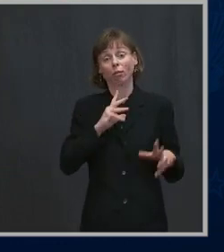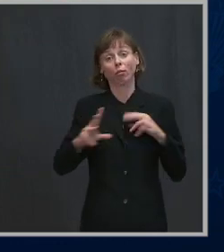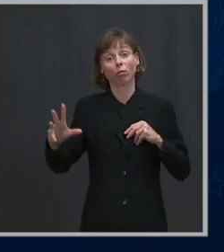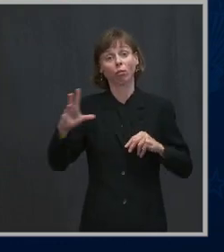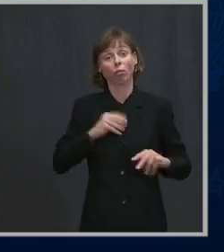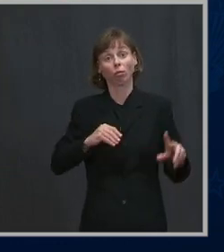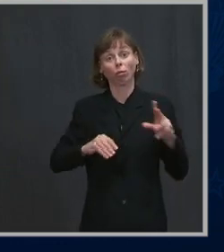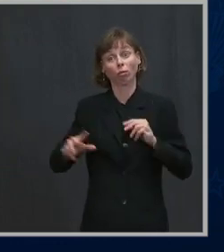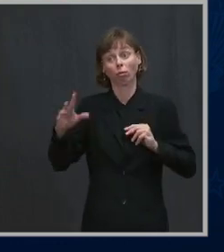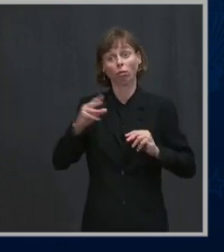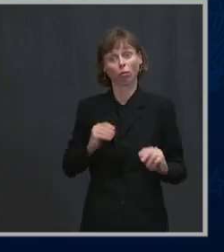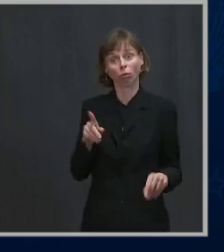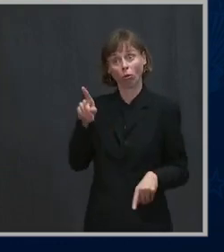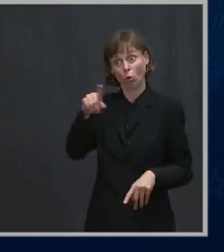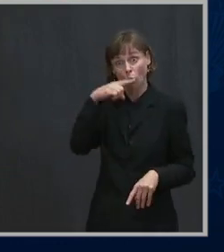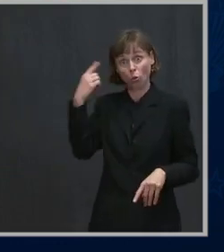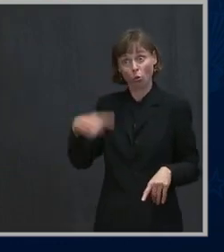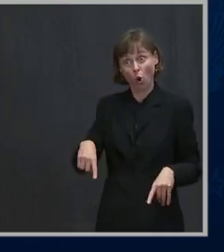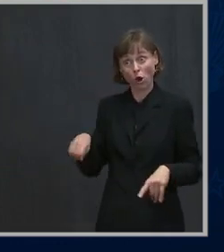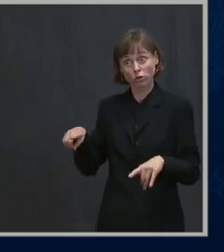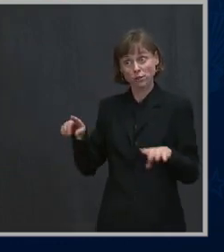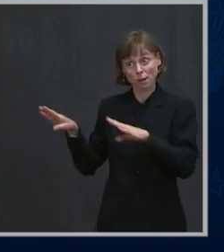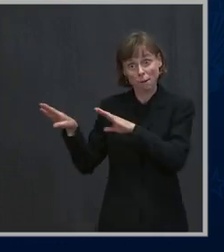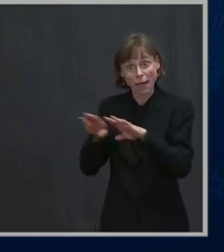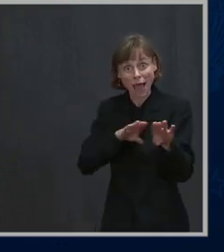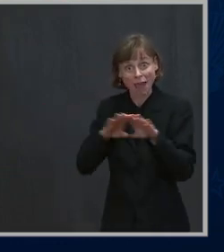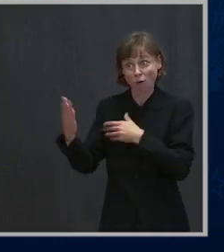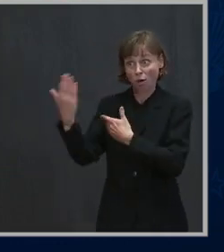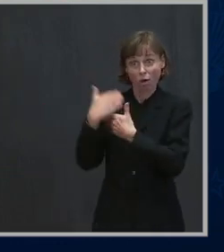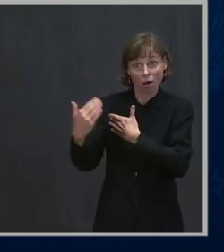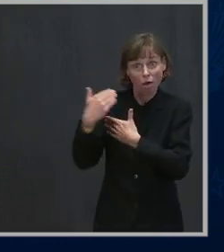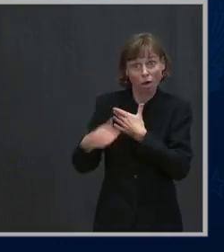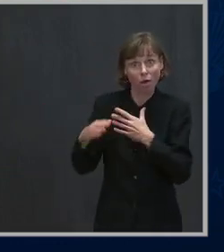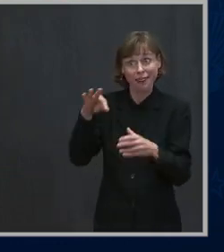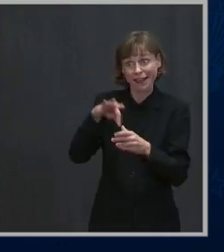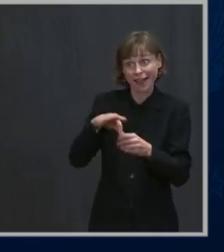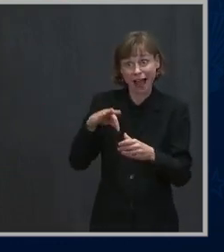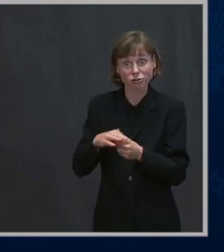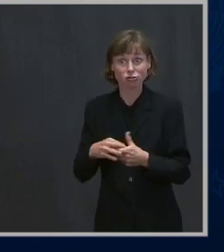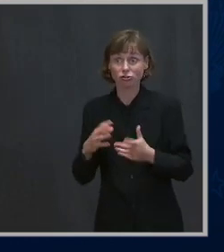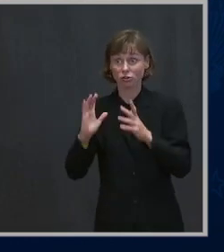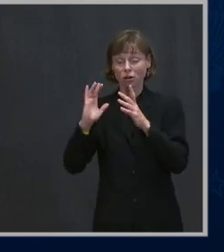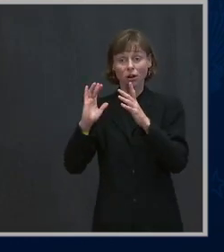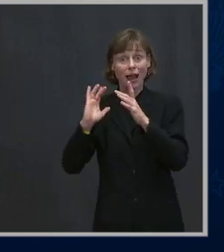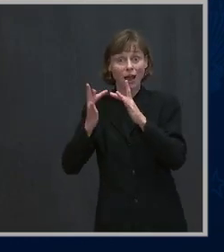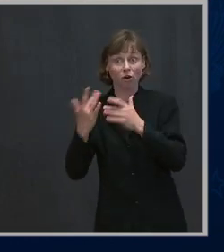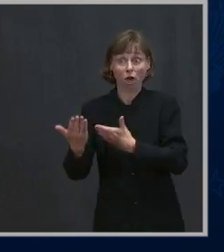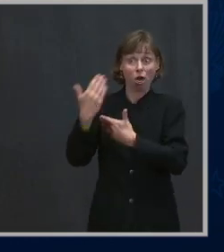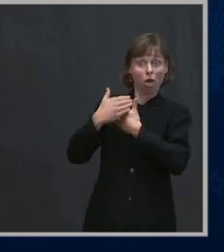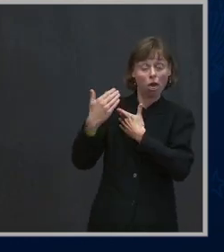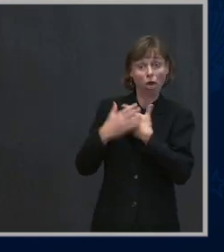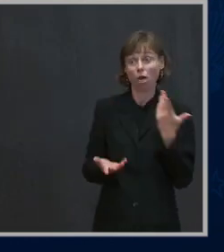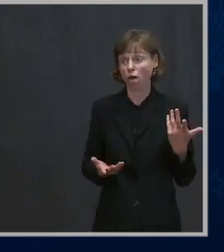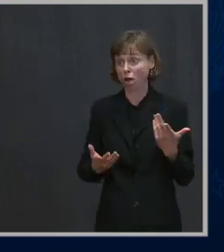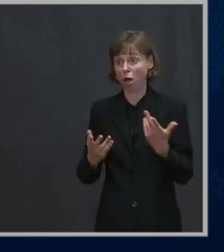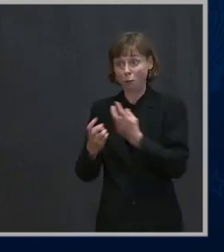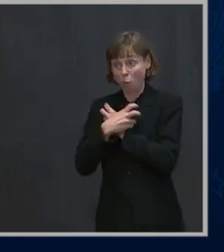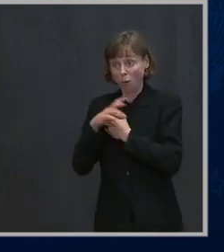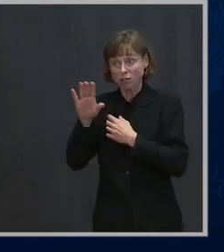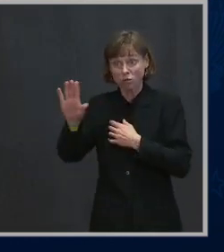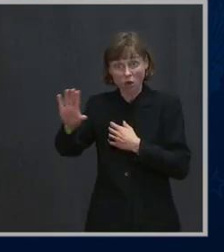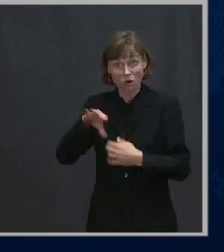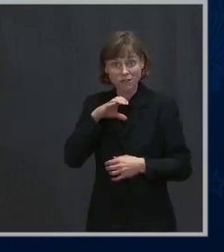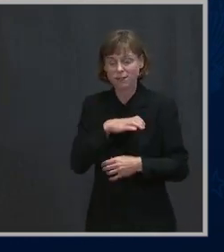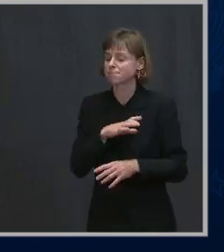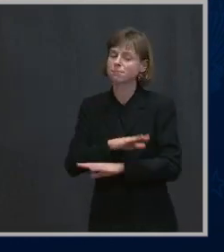russia's aggressive actions interfering with our elections cyber attacks poisoning its citizens are over